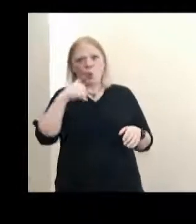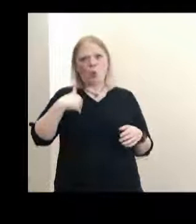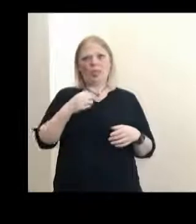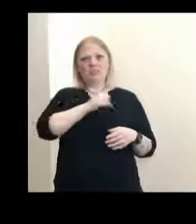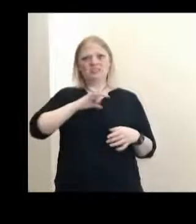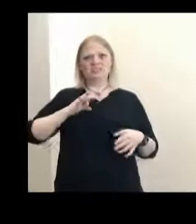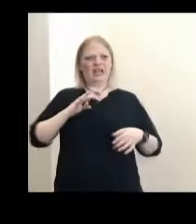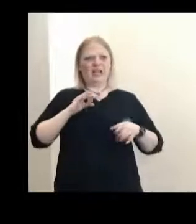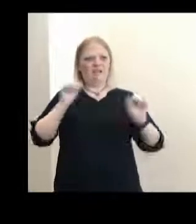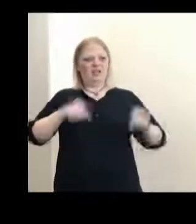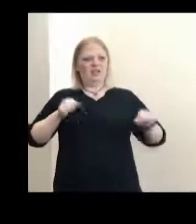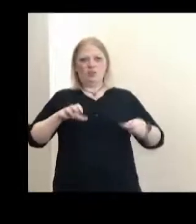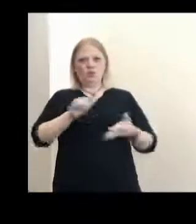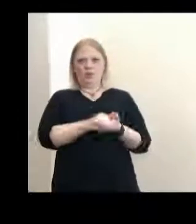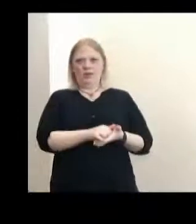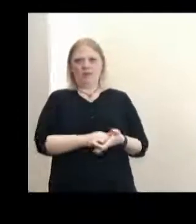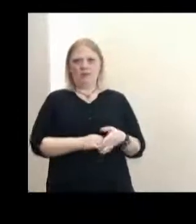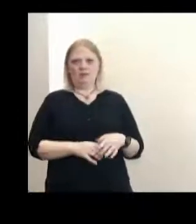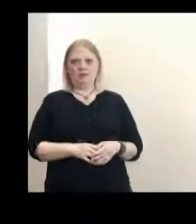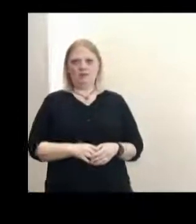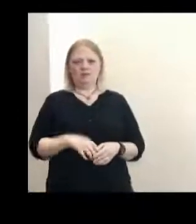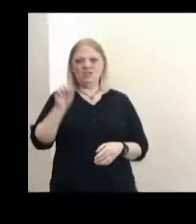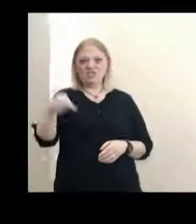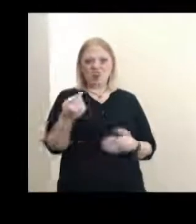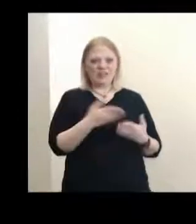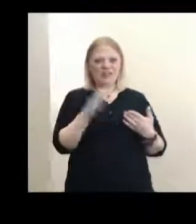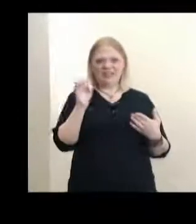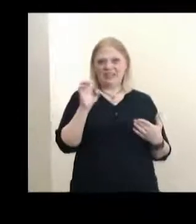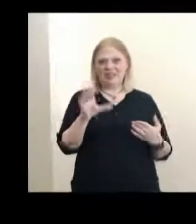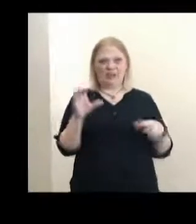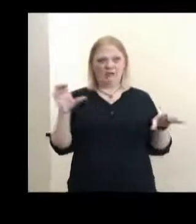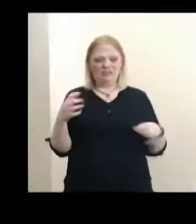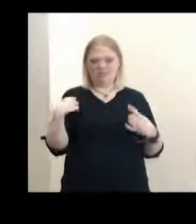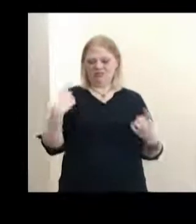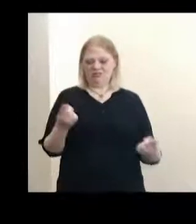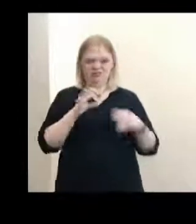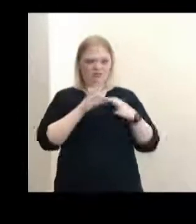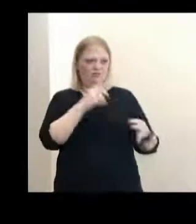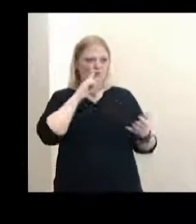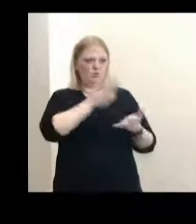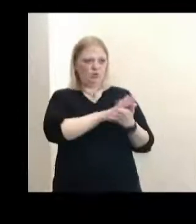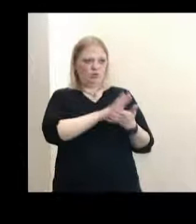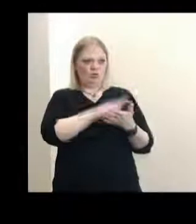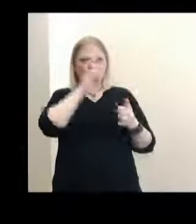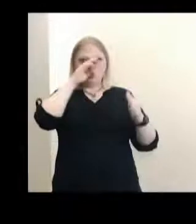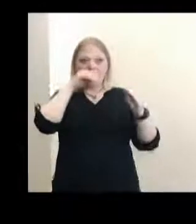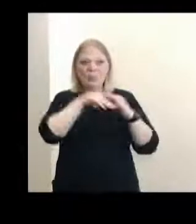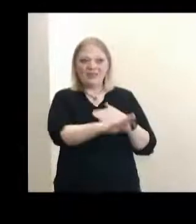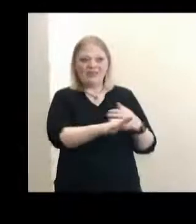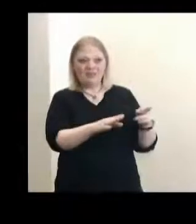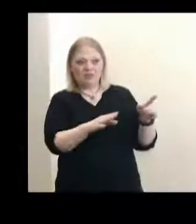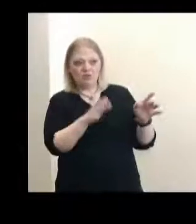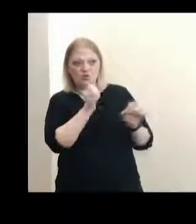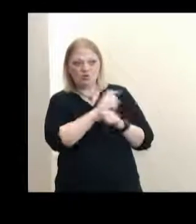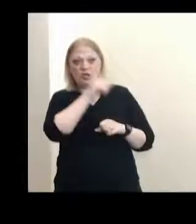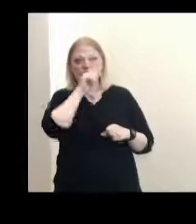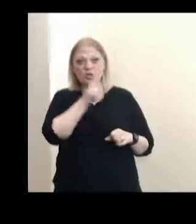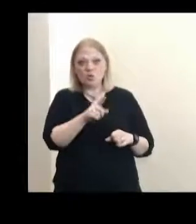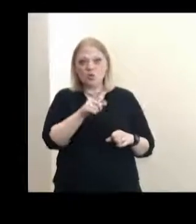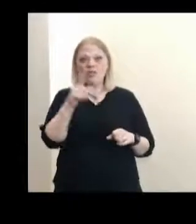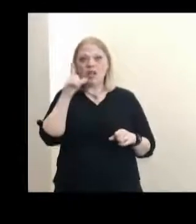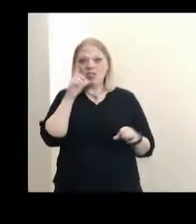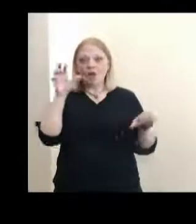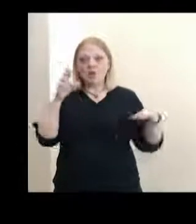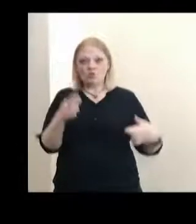doing it. The only thing that Erie County has ever done when it comes to schools is going in to ensure that the lunchrooms